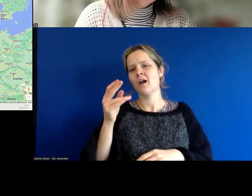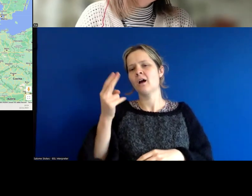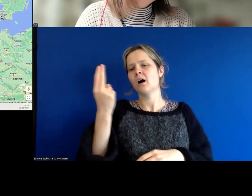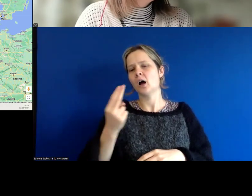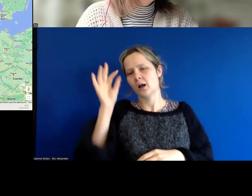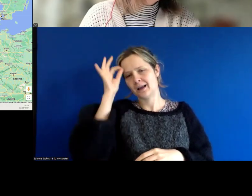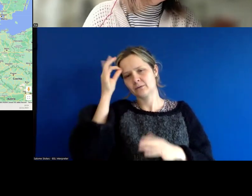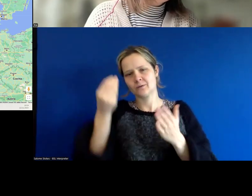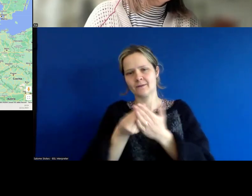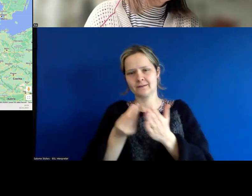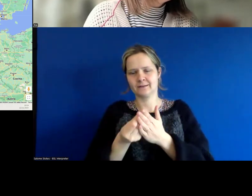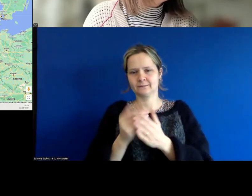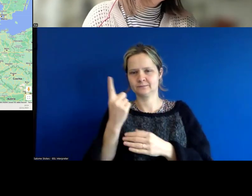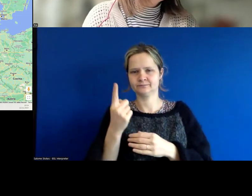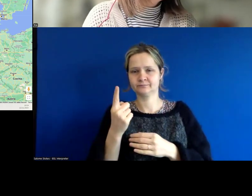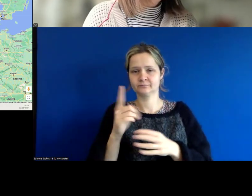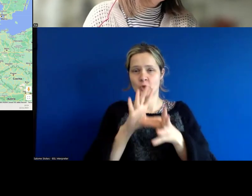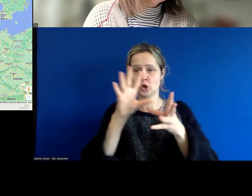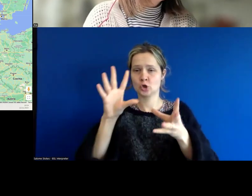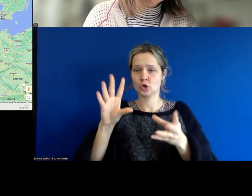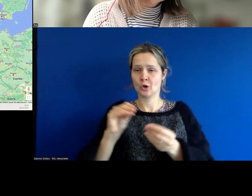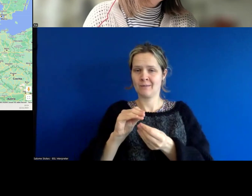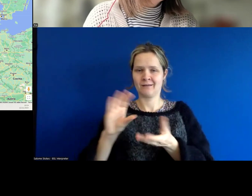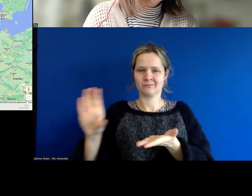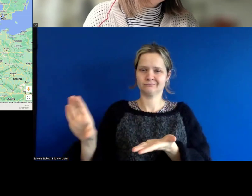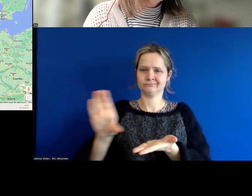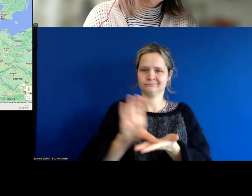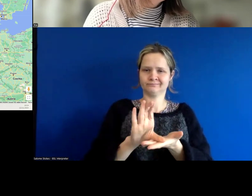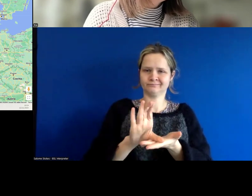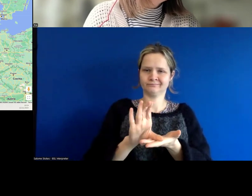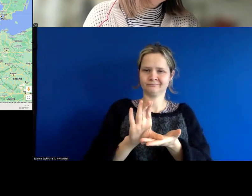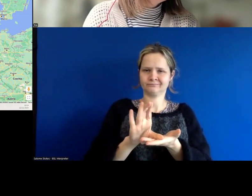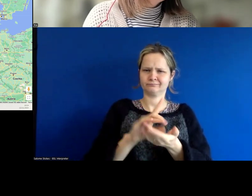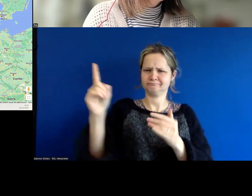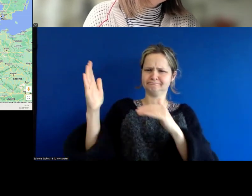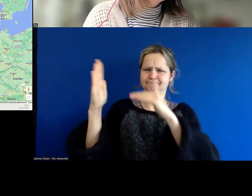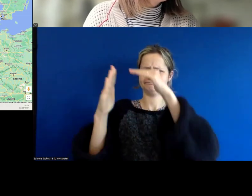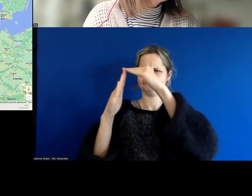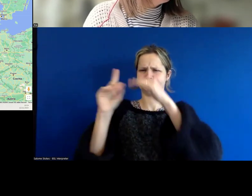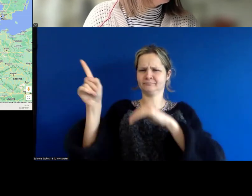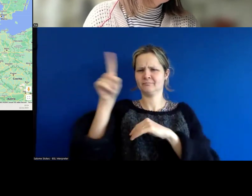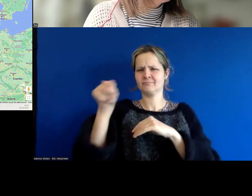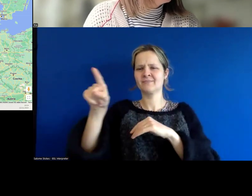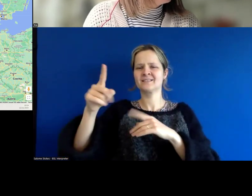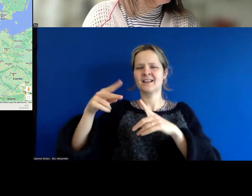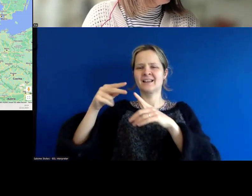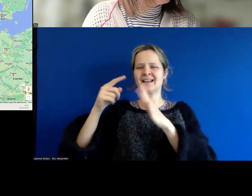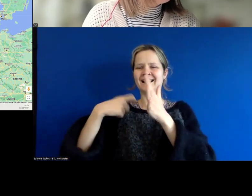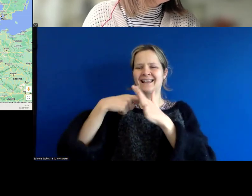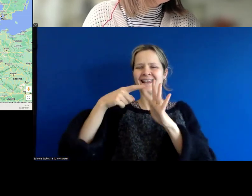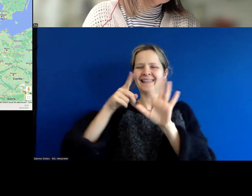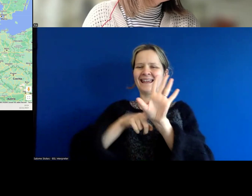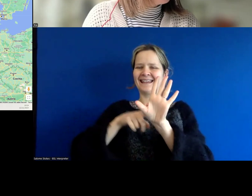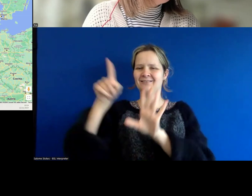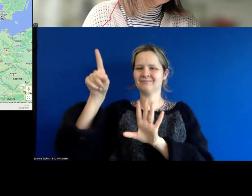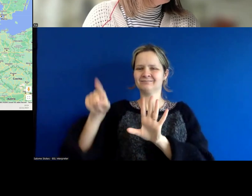amount awarded. This button in the top right corner, this is kind of your key section here.